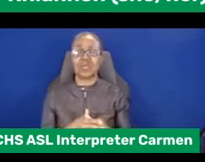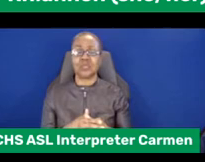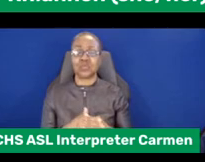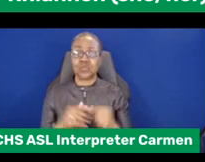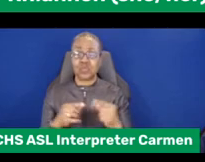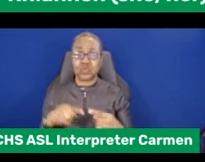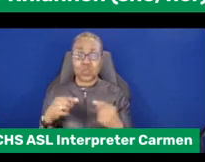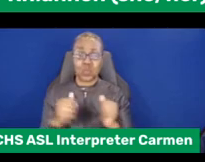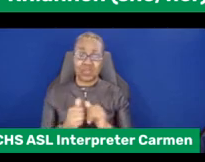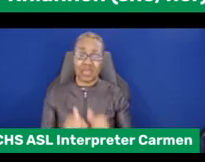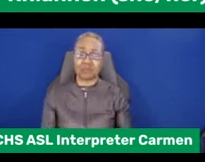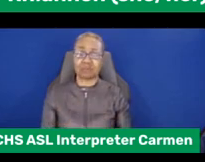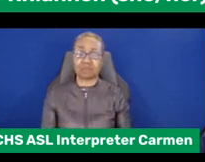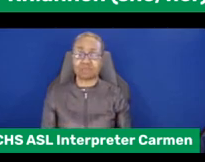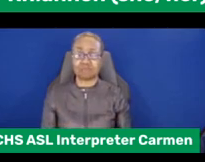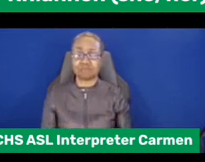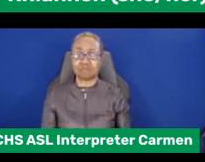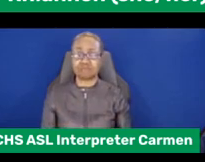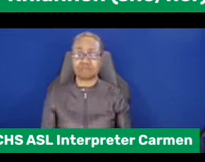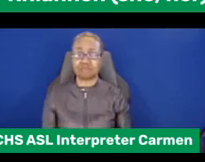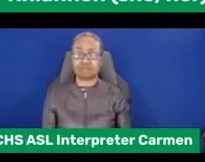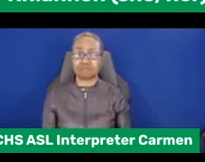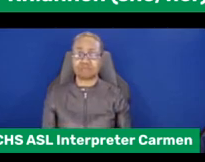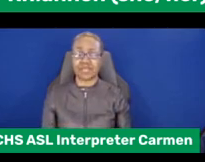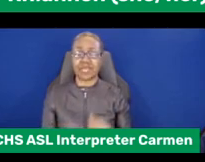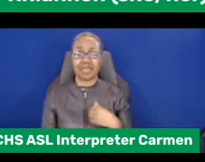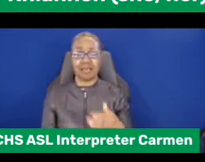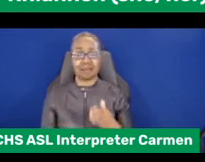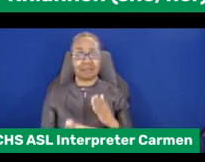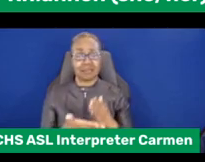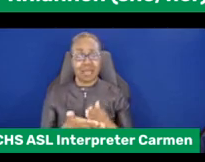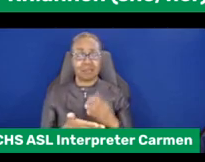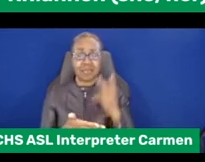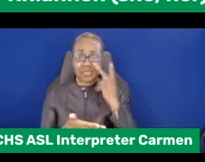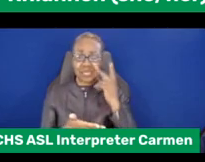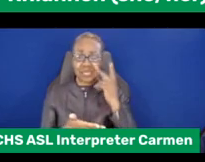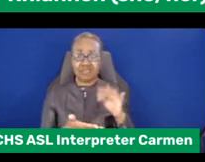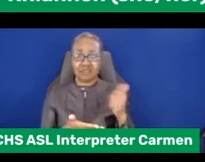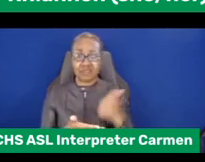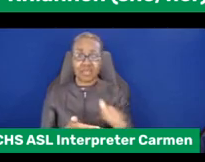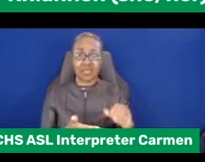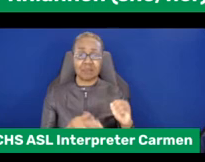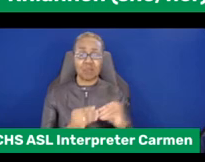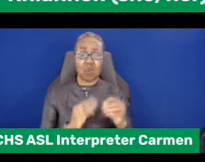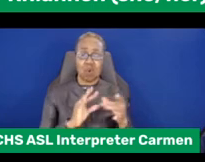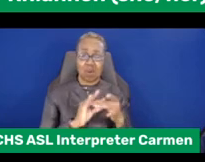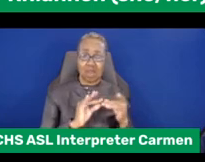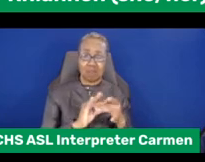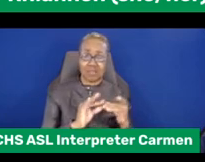with. And I'll end there and see if anyone else has anything to add.